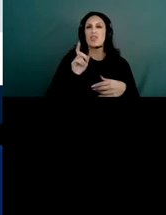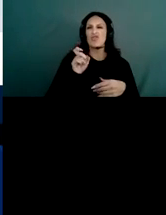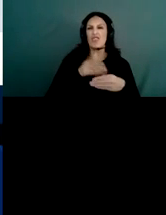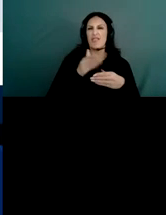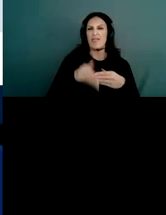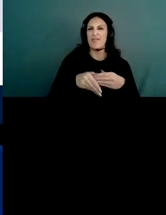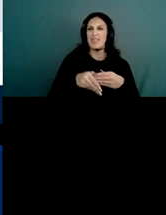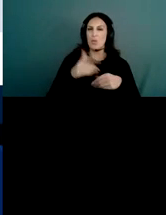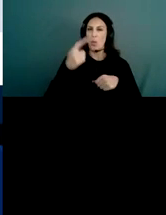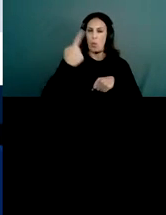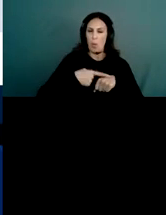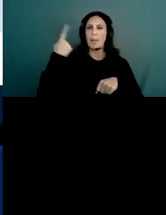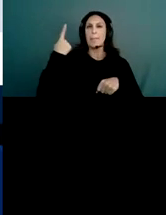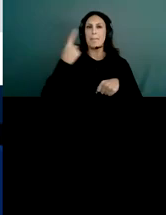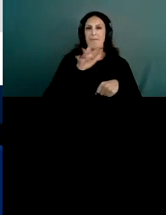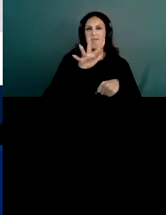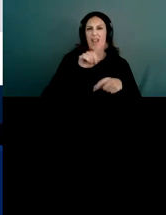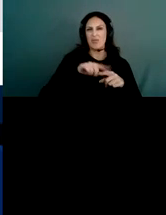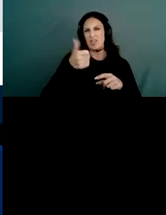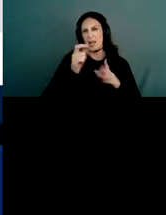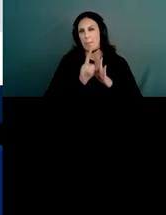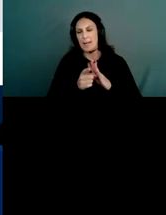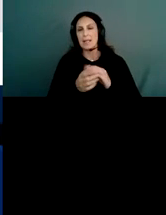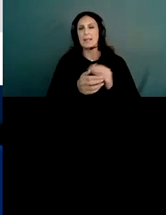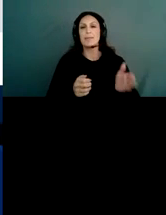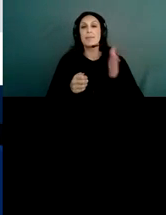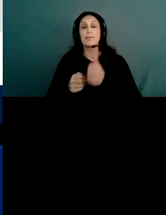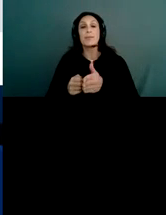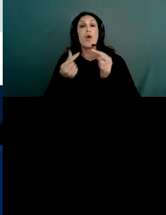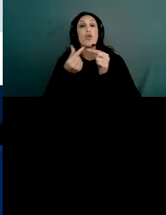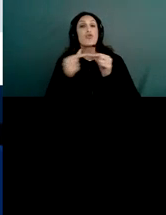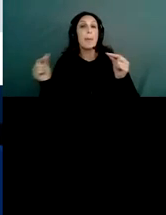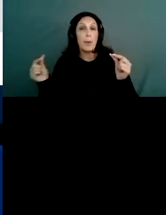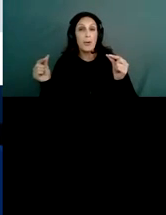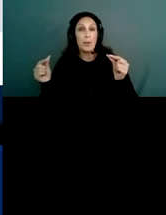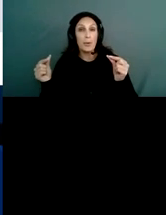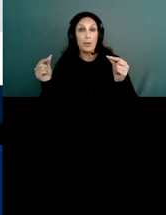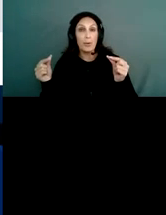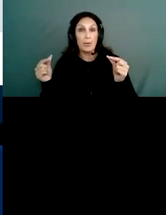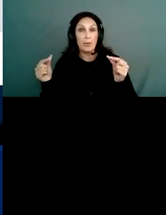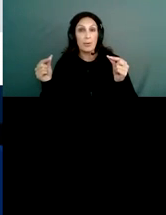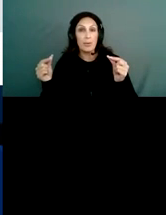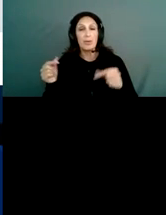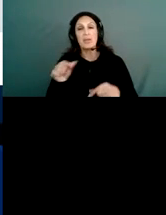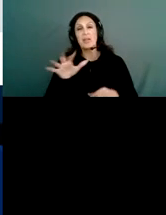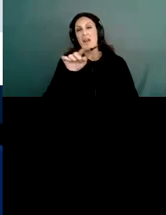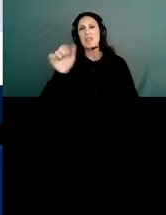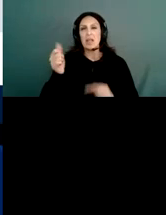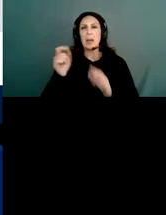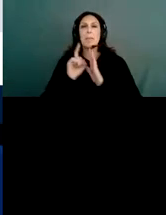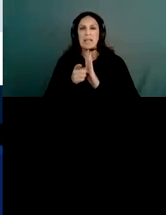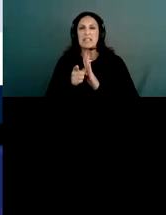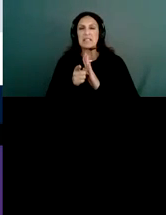The last auto placement activity focuses on grammar, and like word study, typically takes between 5 to 10 minutes to